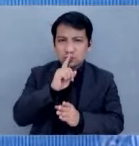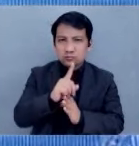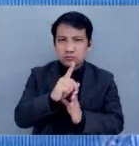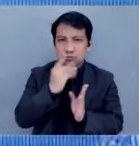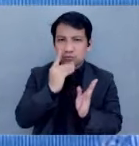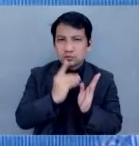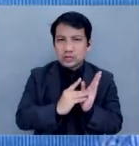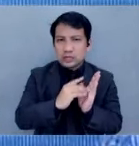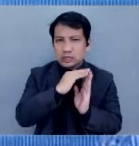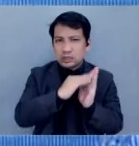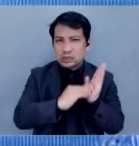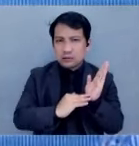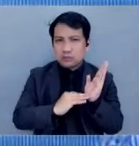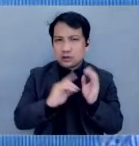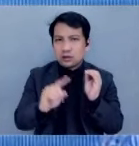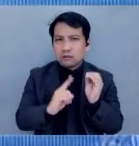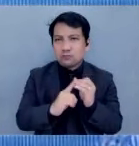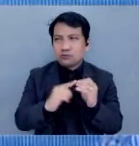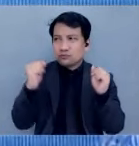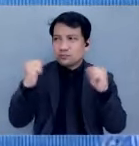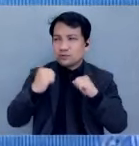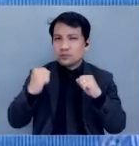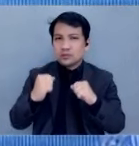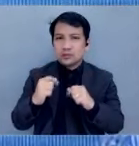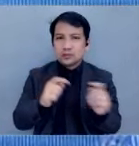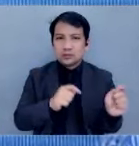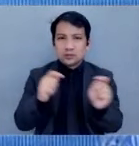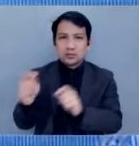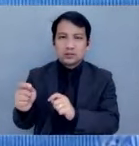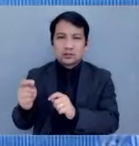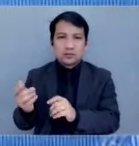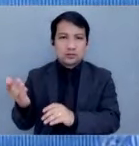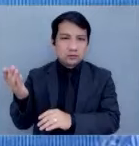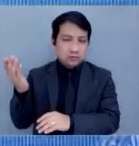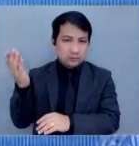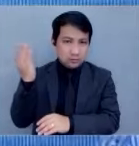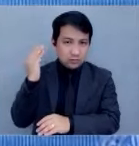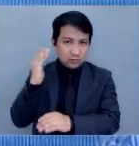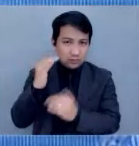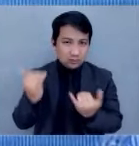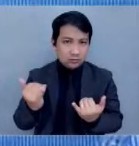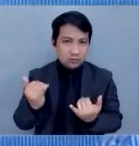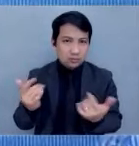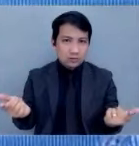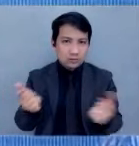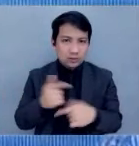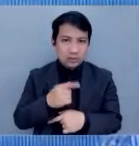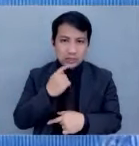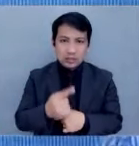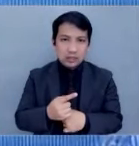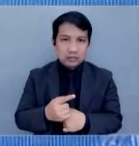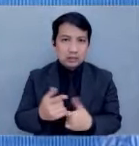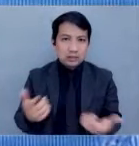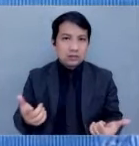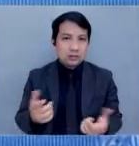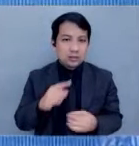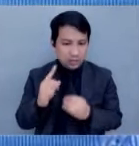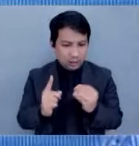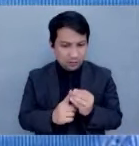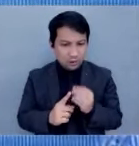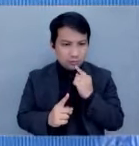Why when we the transition period between the previous administration to this administration, did no one mention a